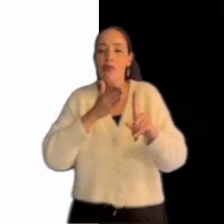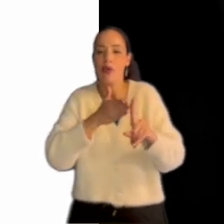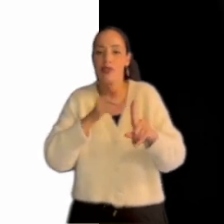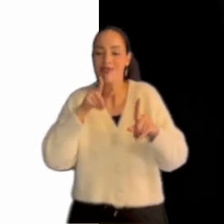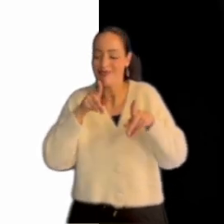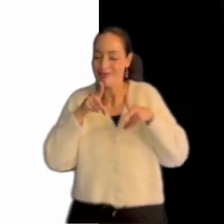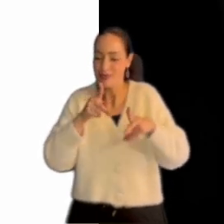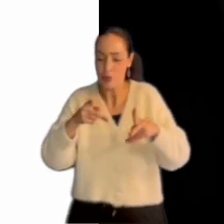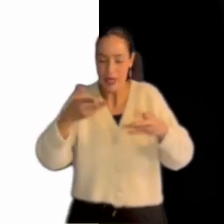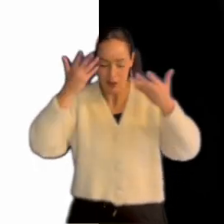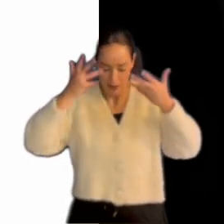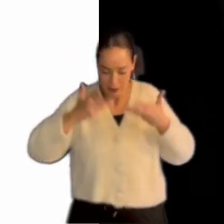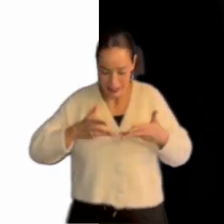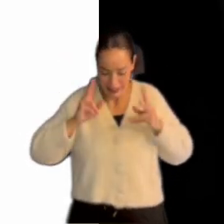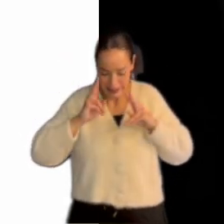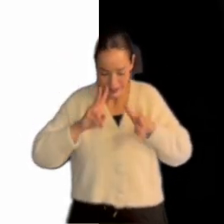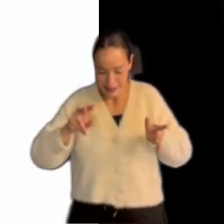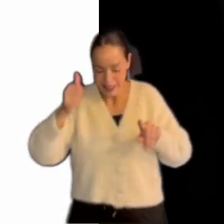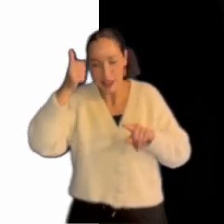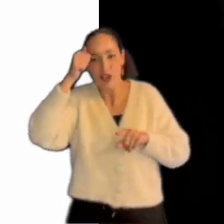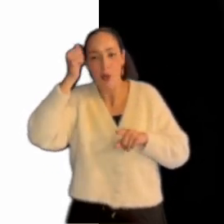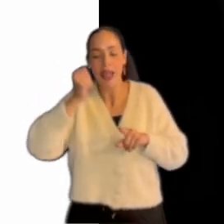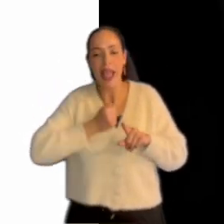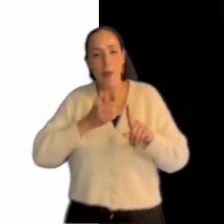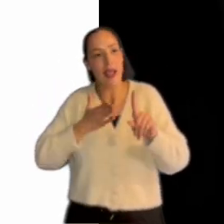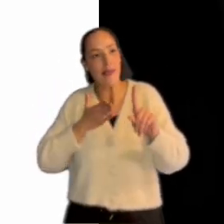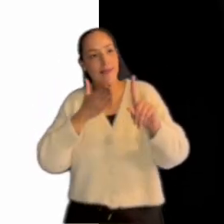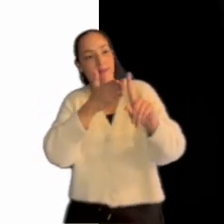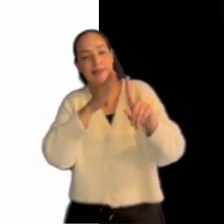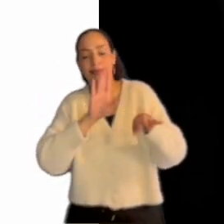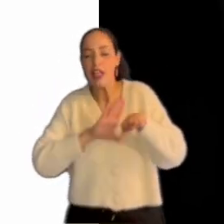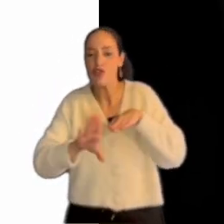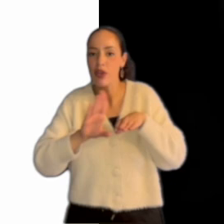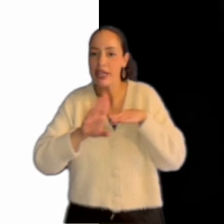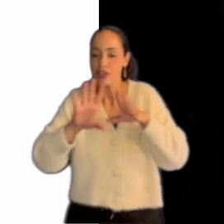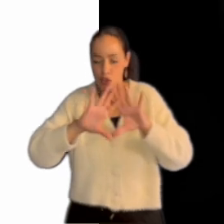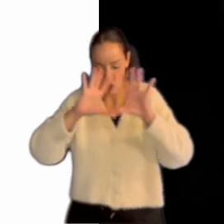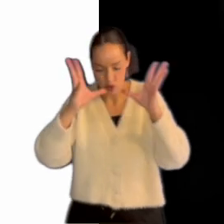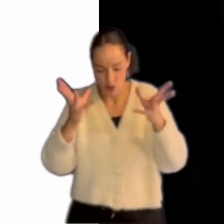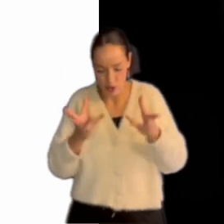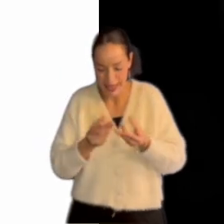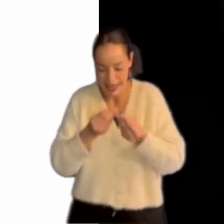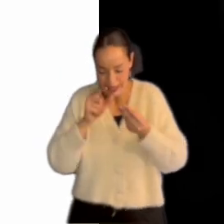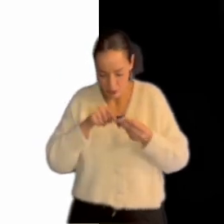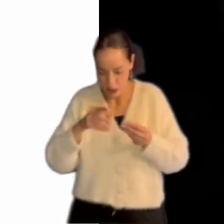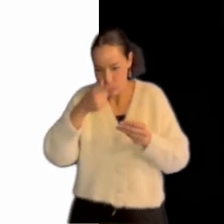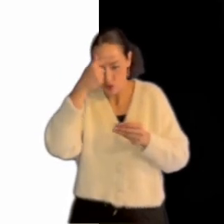in the infrastructure and kindness is currency. Thank you for joining us on this journey.